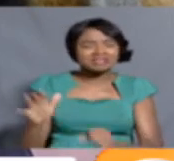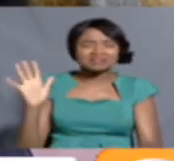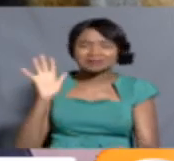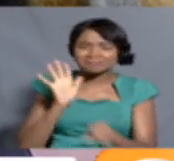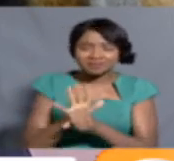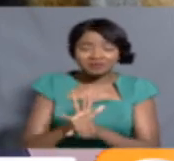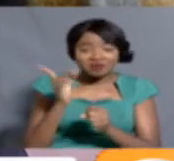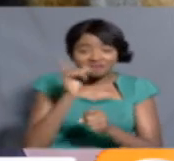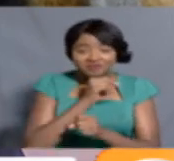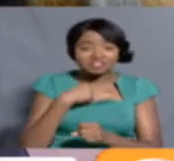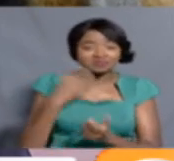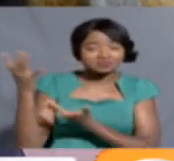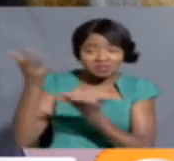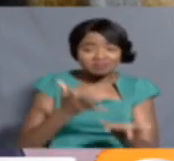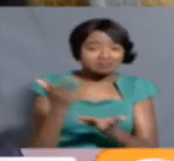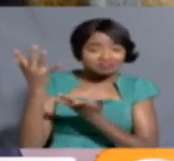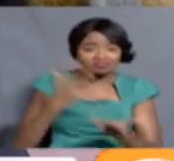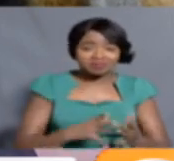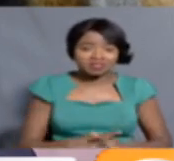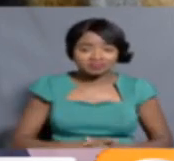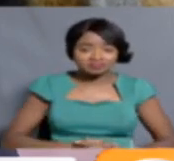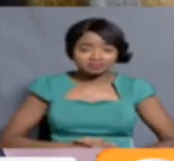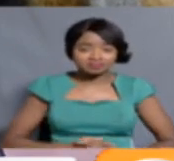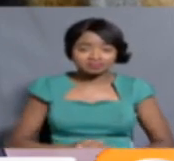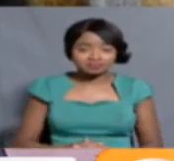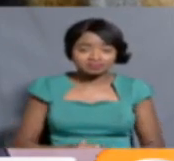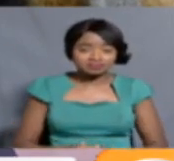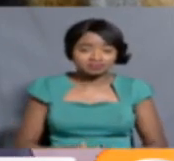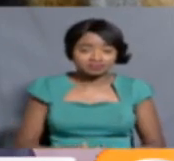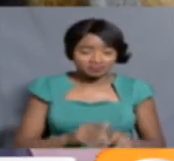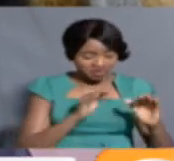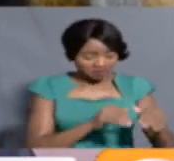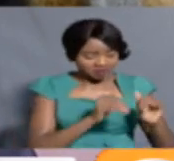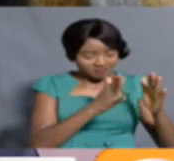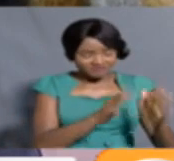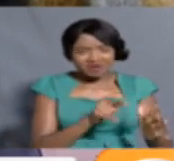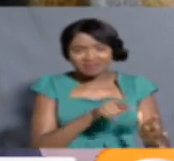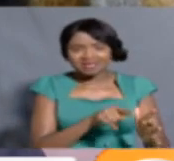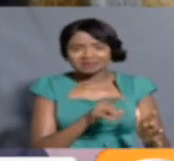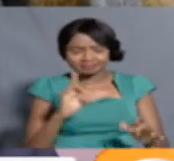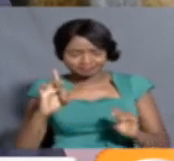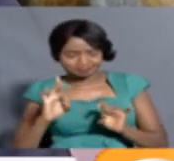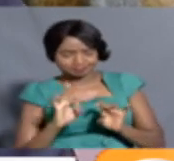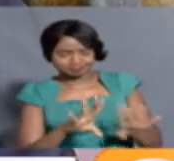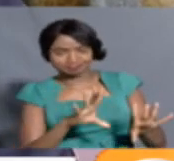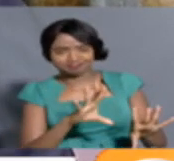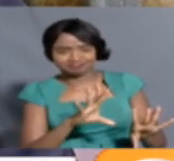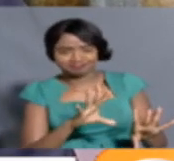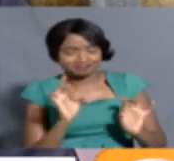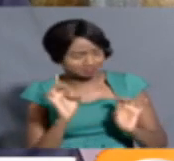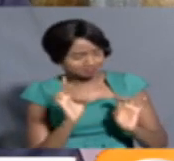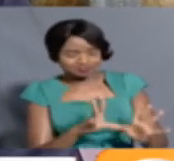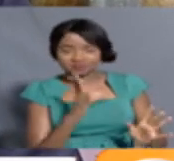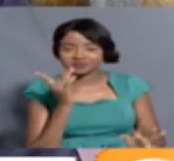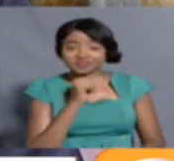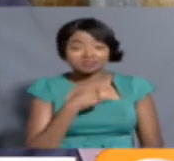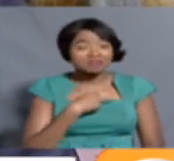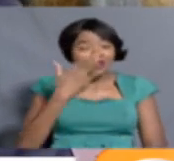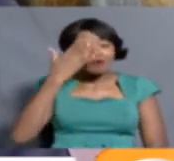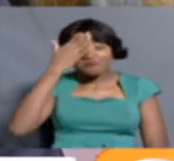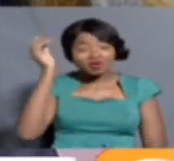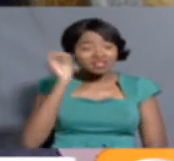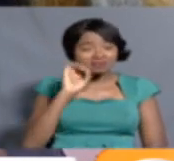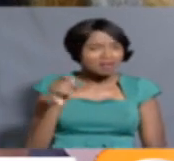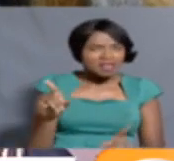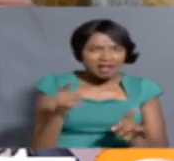imported by cartels. Mm-hmm. That is what has been done. The farmer has been aged out. I've never forgotten, not too long ago, I think it was last